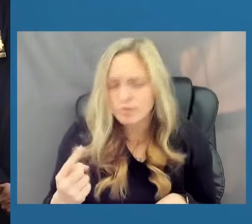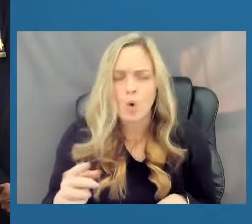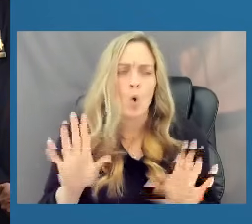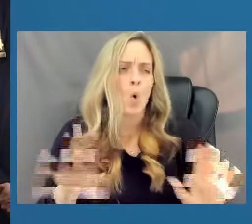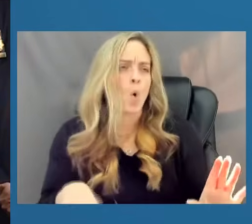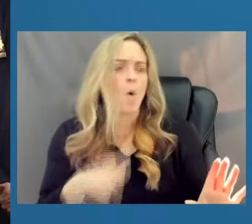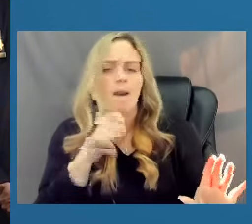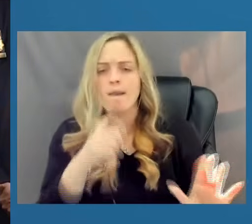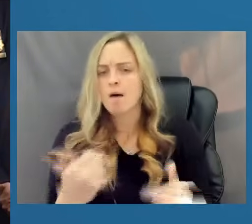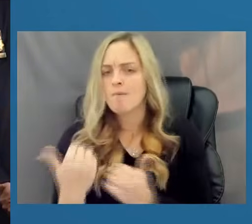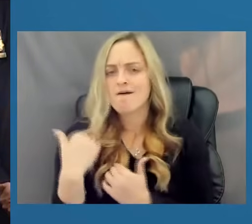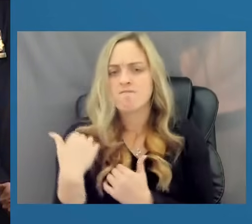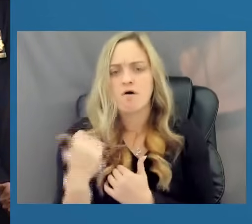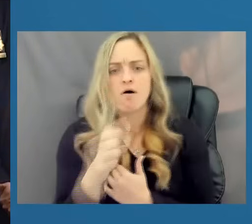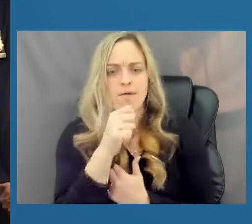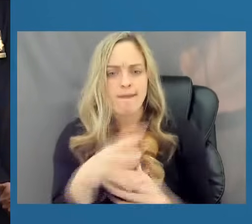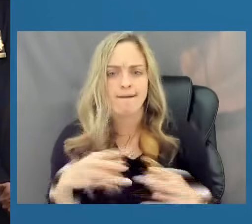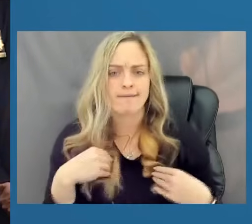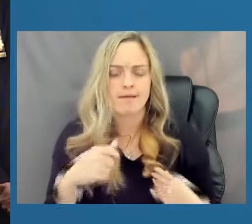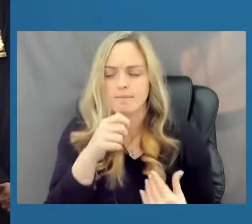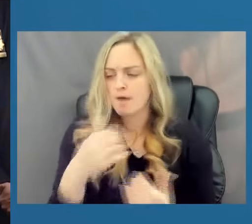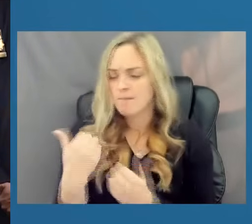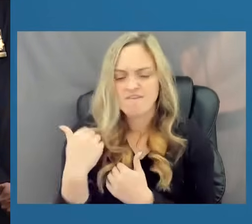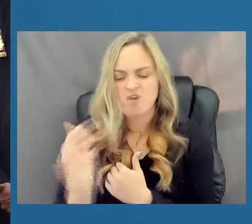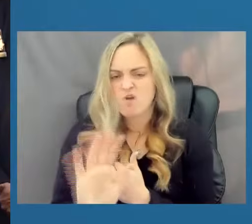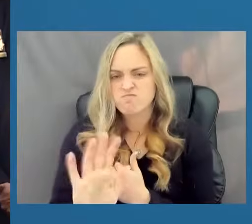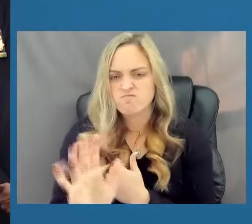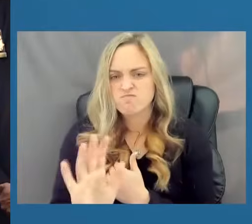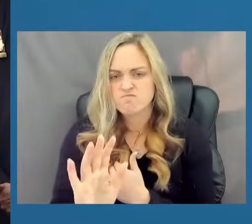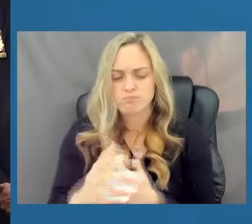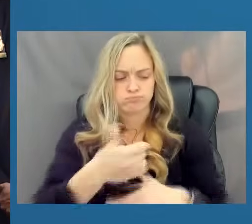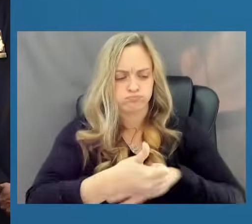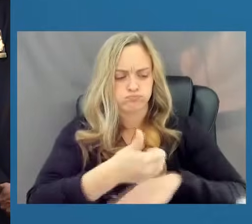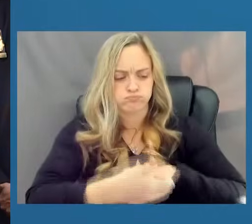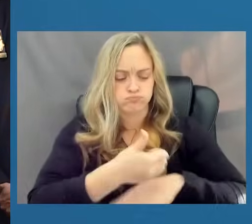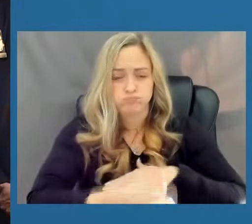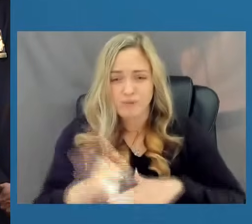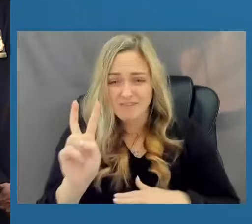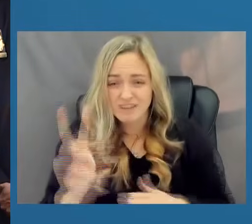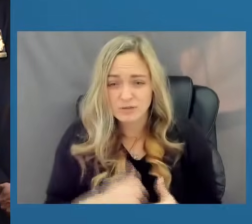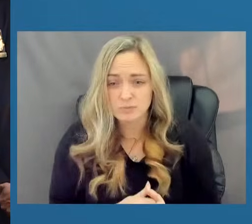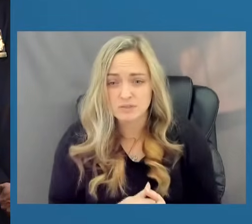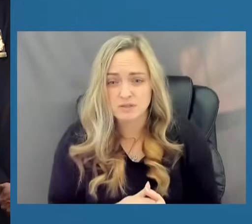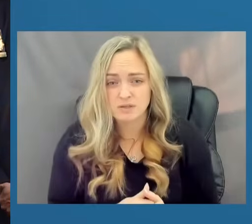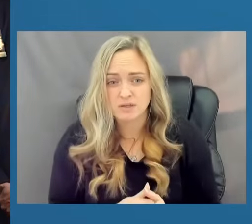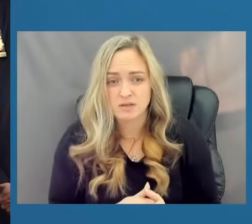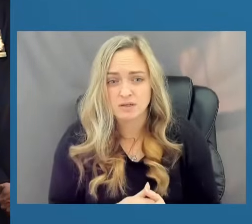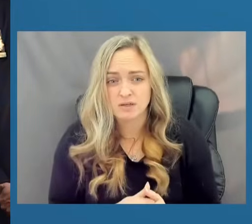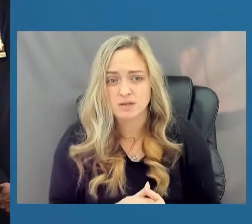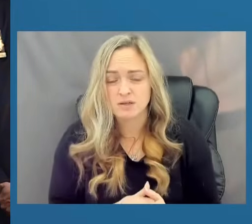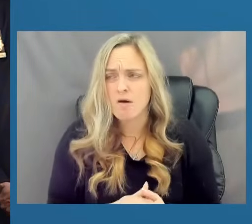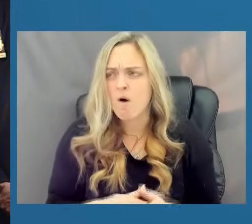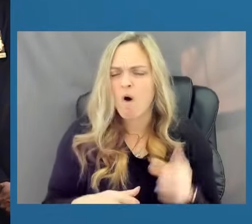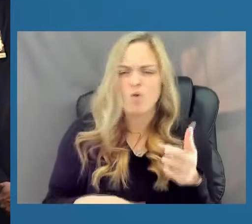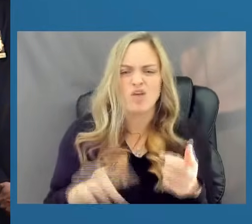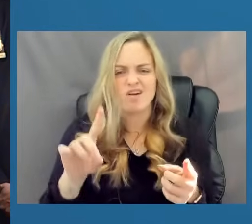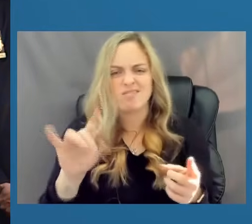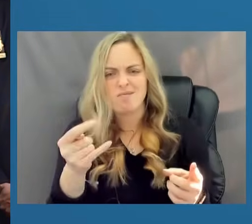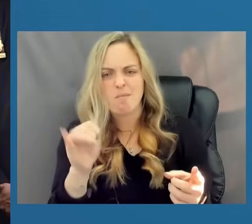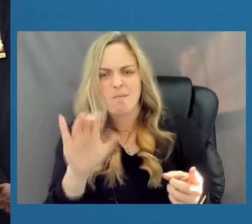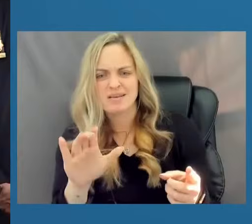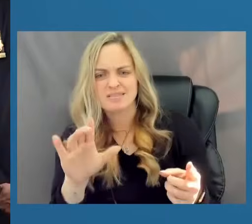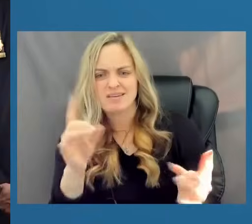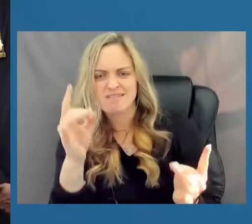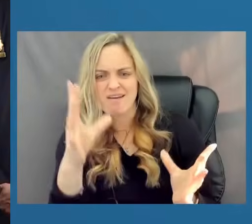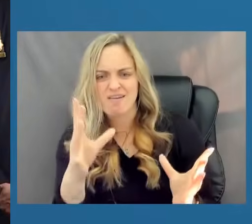responsibility. Step 2, smear the victims, call them domestic terrorists without a shred